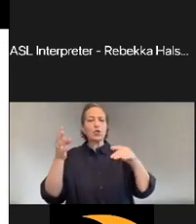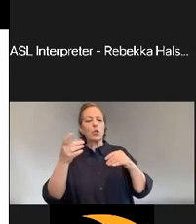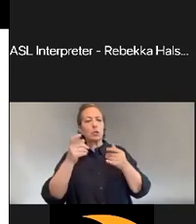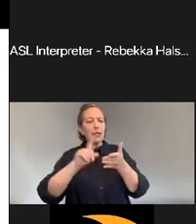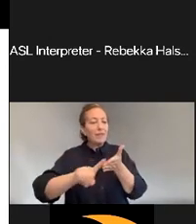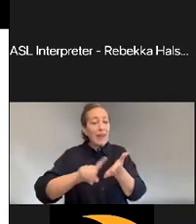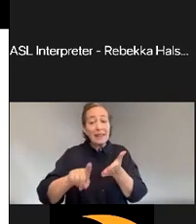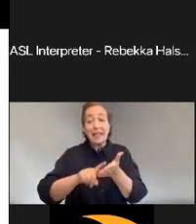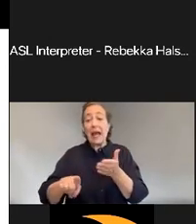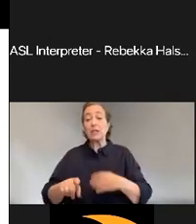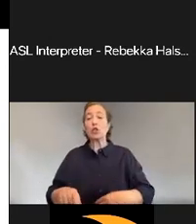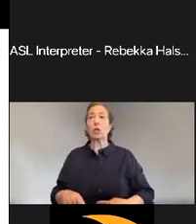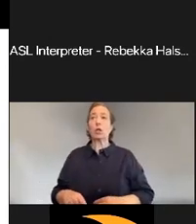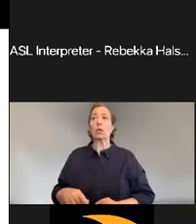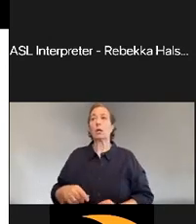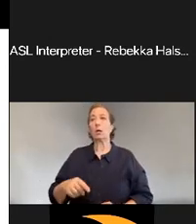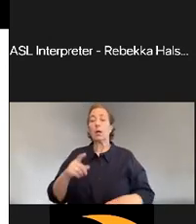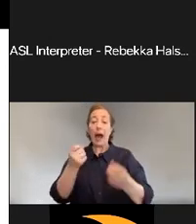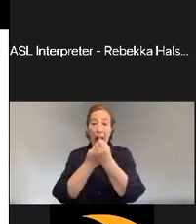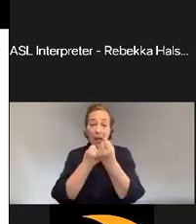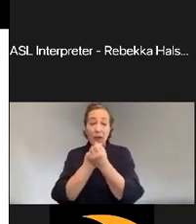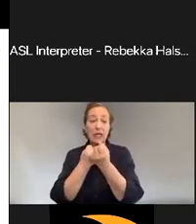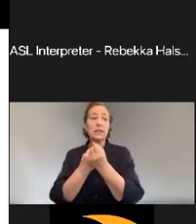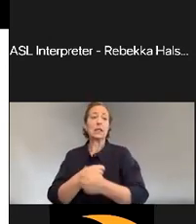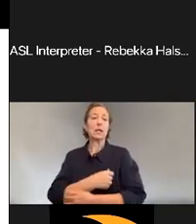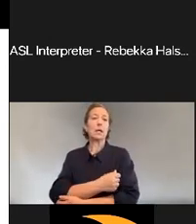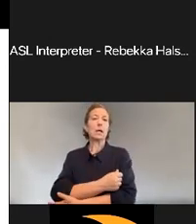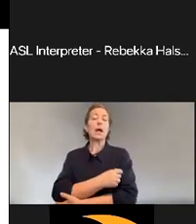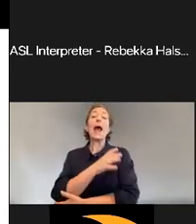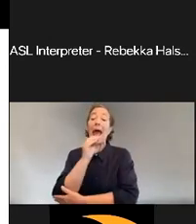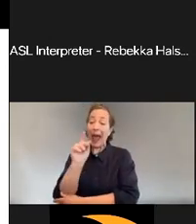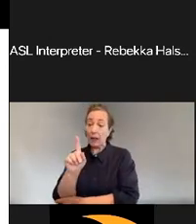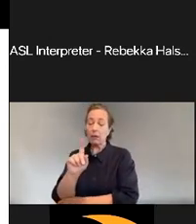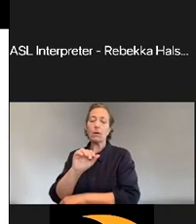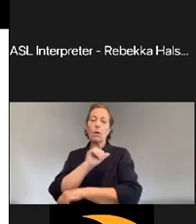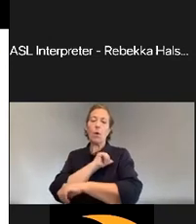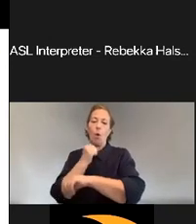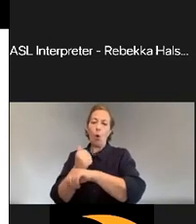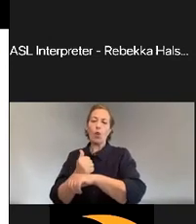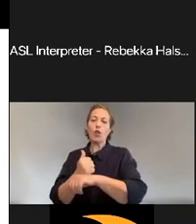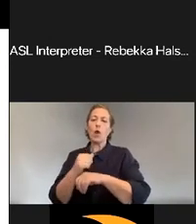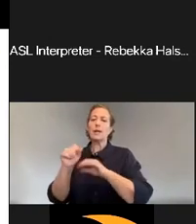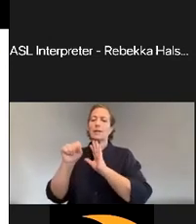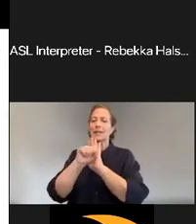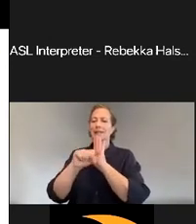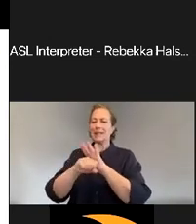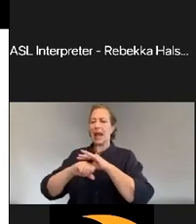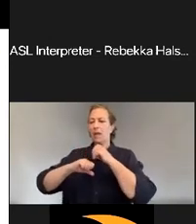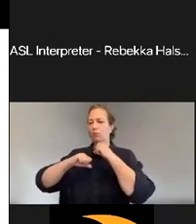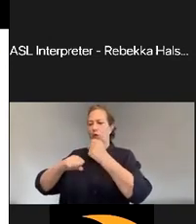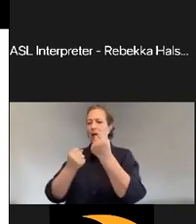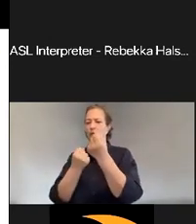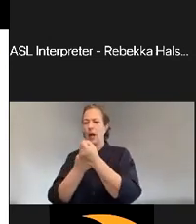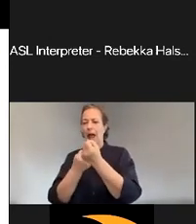of abuse and advocacy, but it also authorizes the state protection and advocacy system that